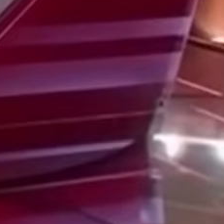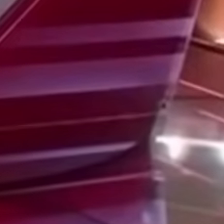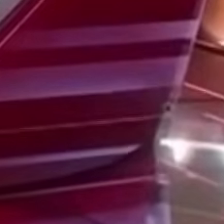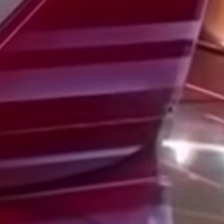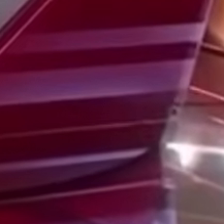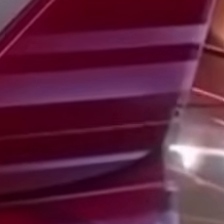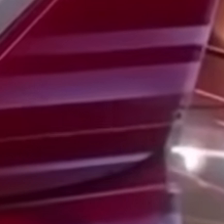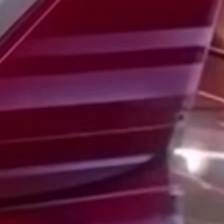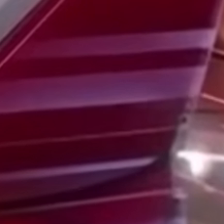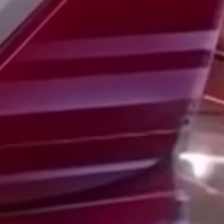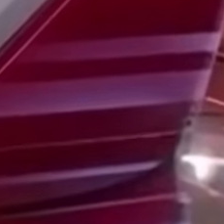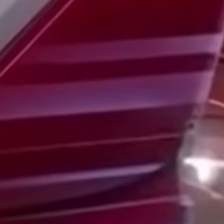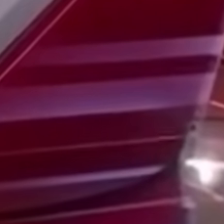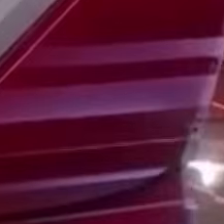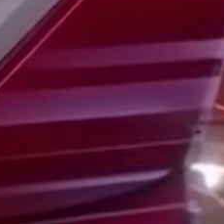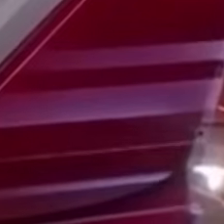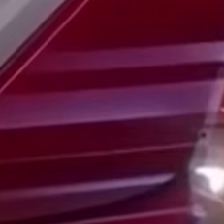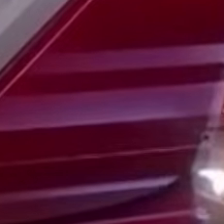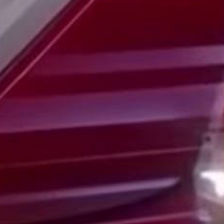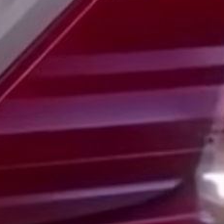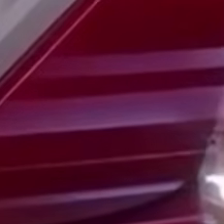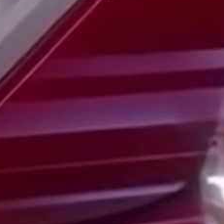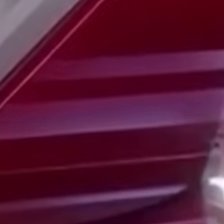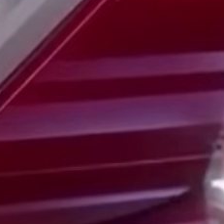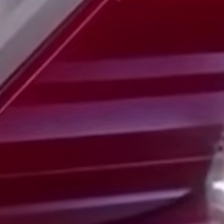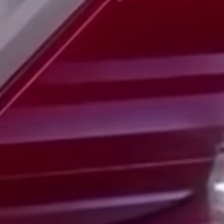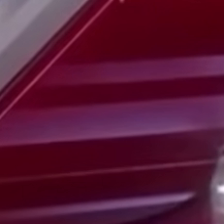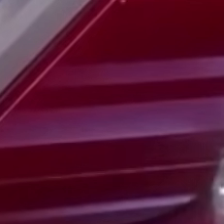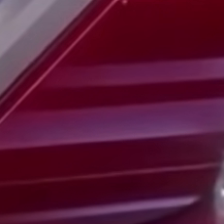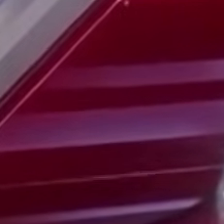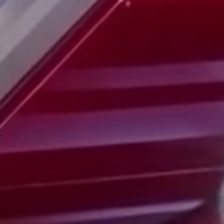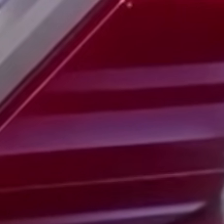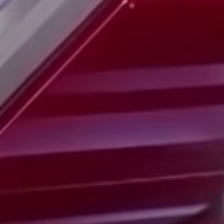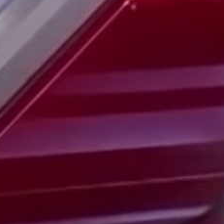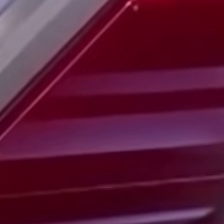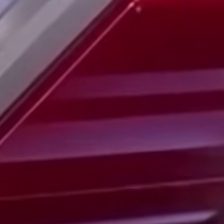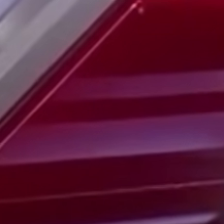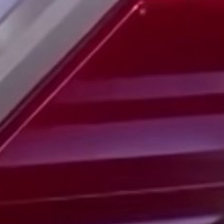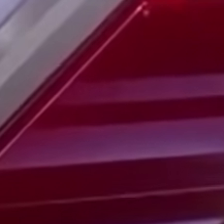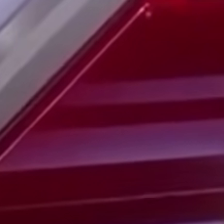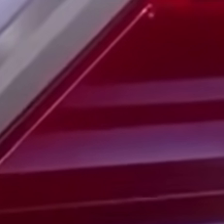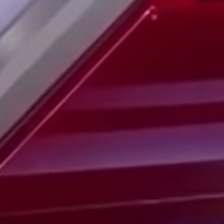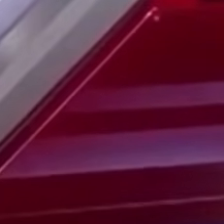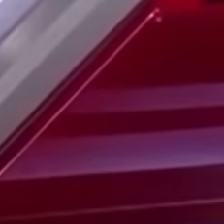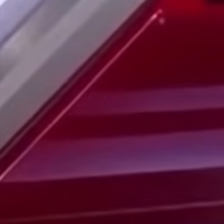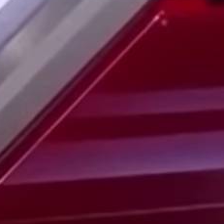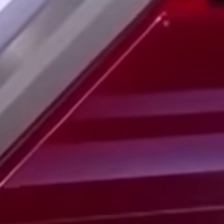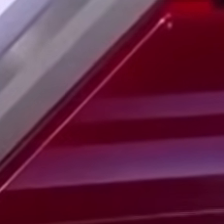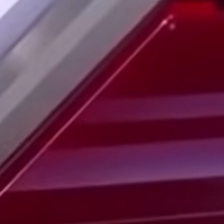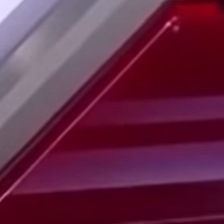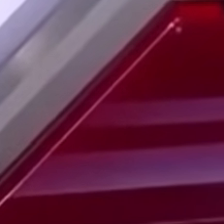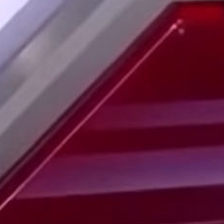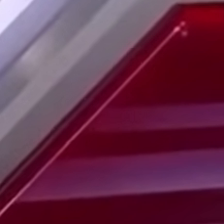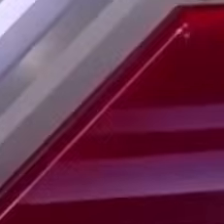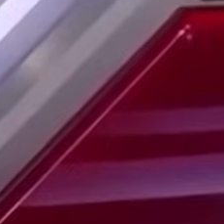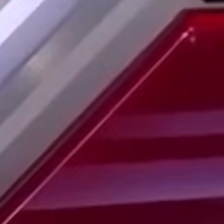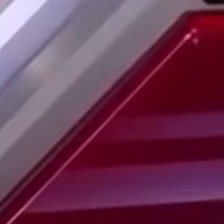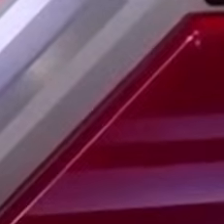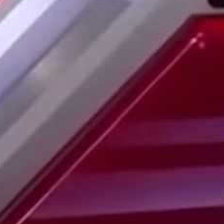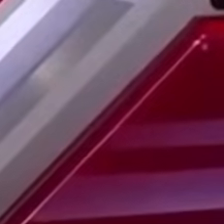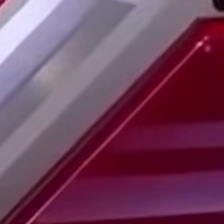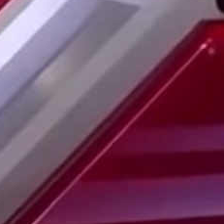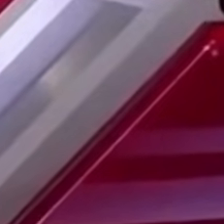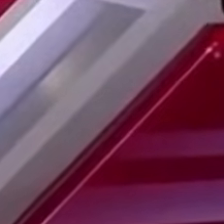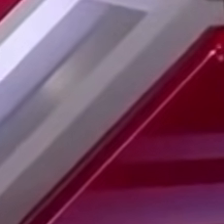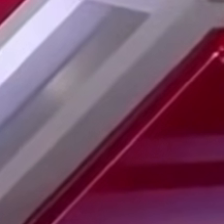Good evening and welcome to Primetime News on TV1. For the Newsfirst team, I'm Azra Hassan. Let's first take a look at your headlines